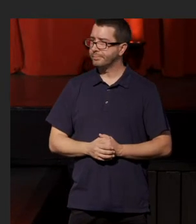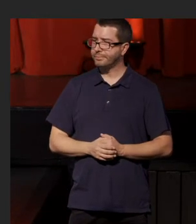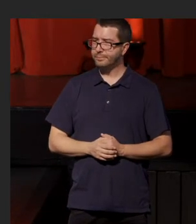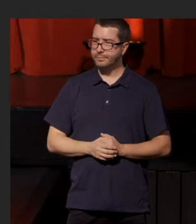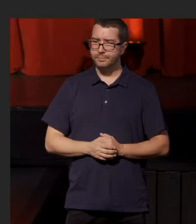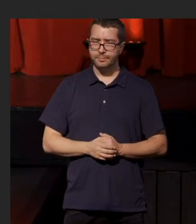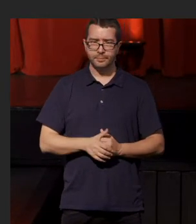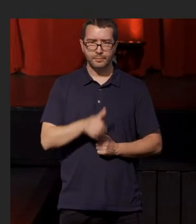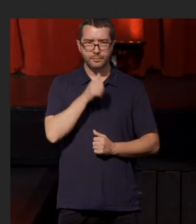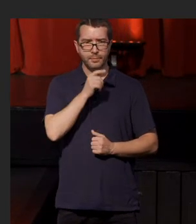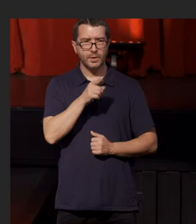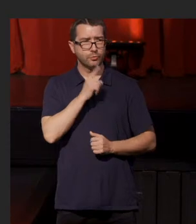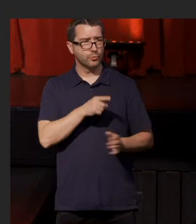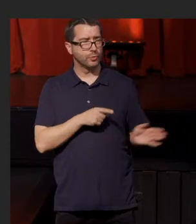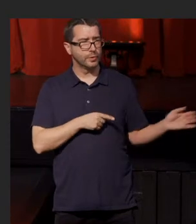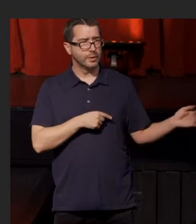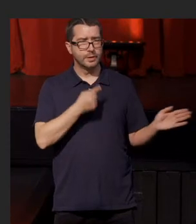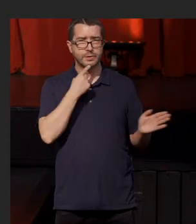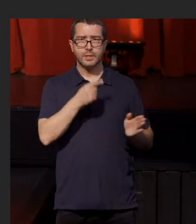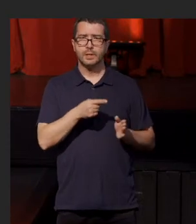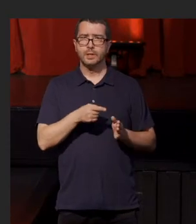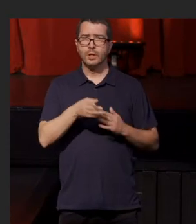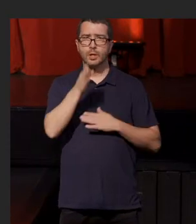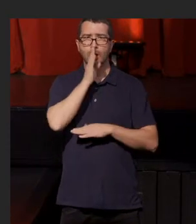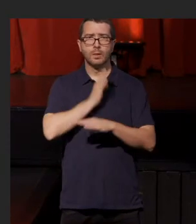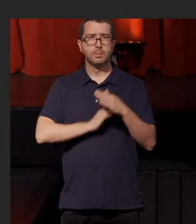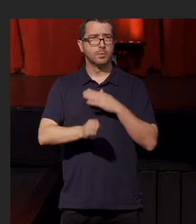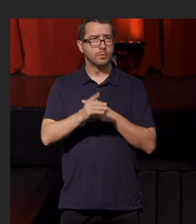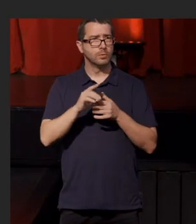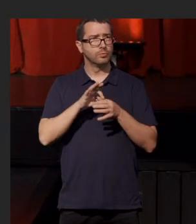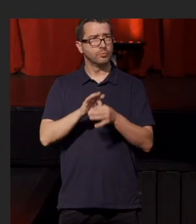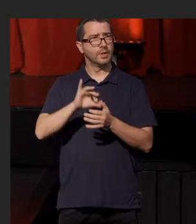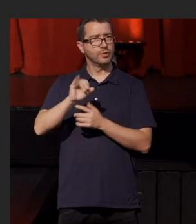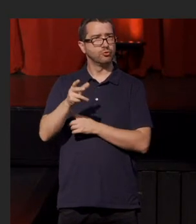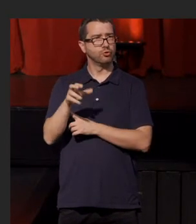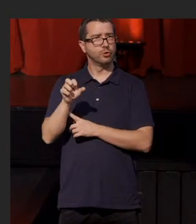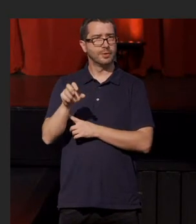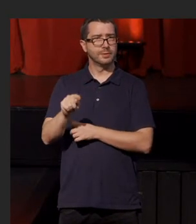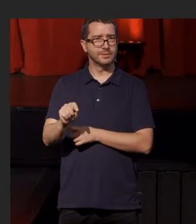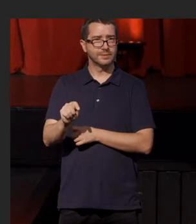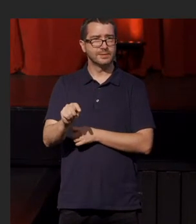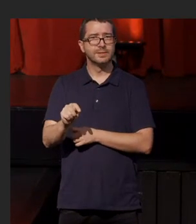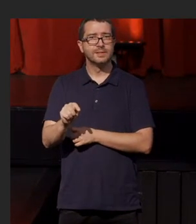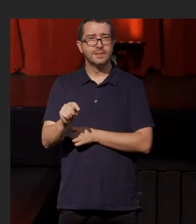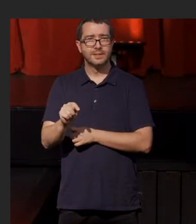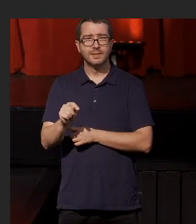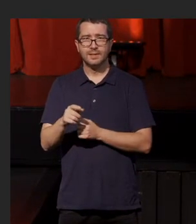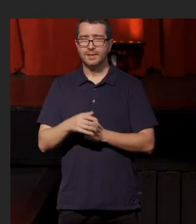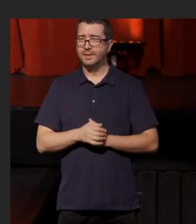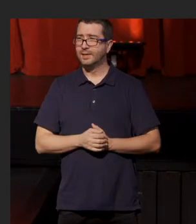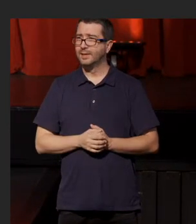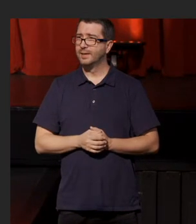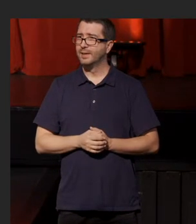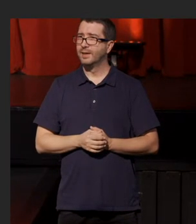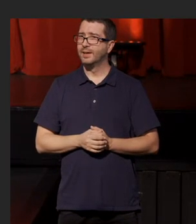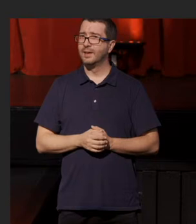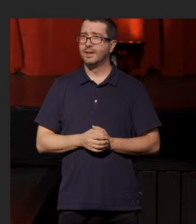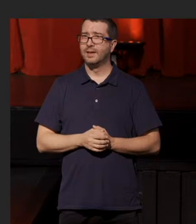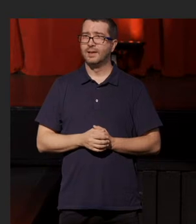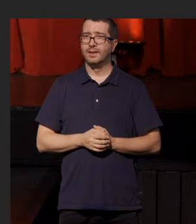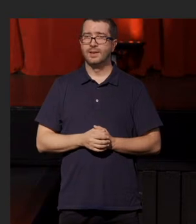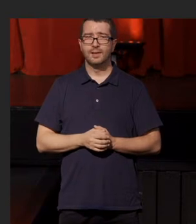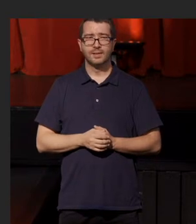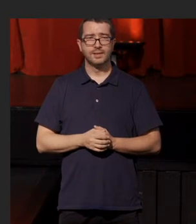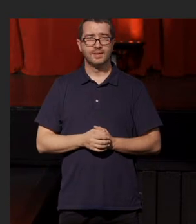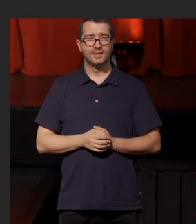Professor Hall-Jamieson, used the term gullible when it came to journalists a few moments ago. That was U.S. media now. No indictment of